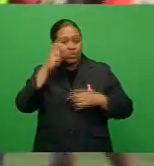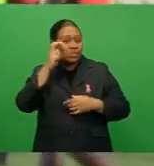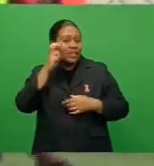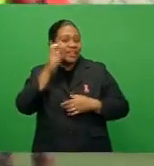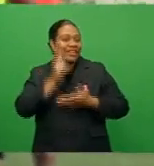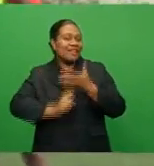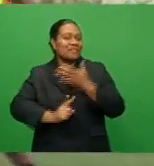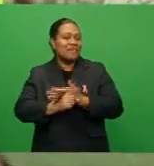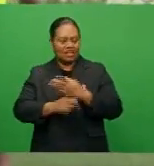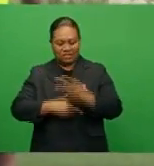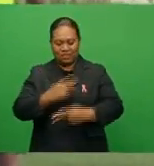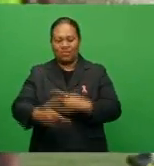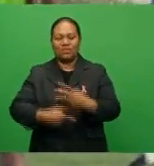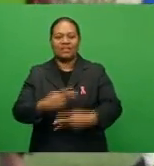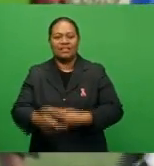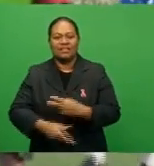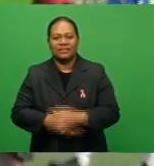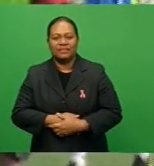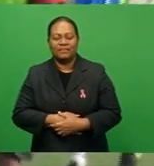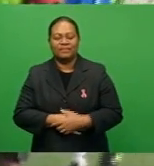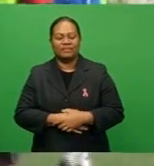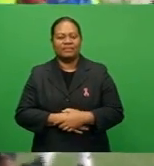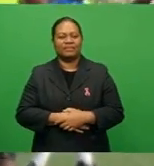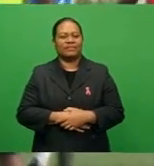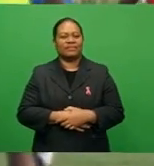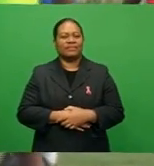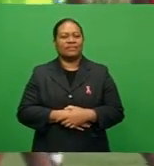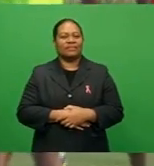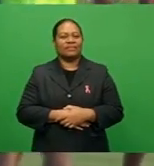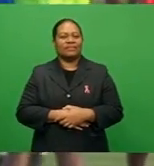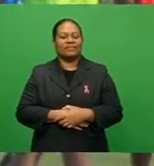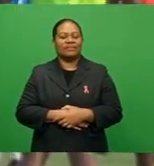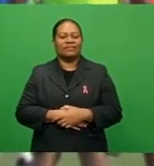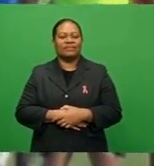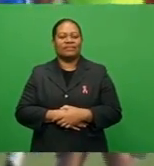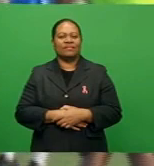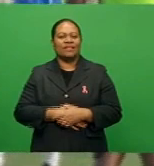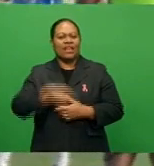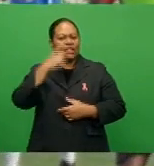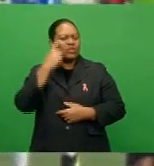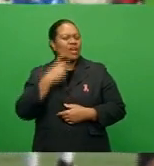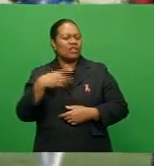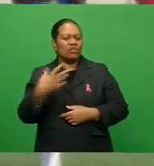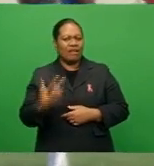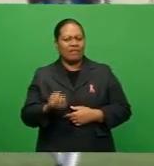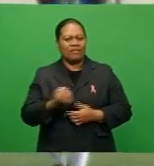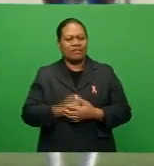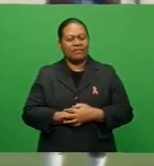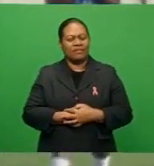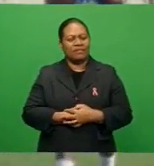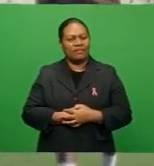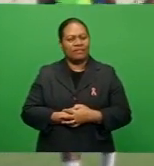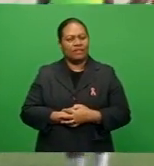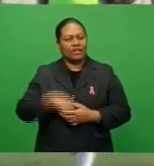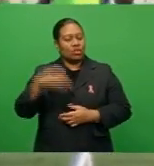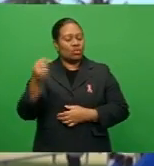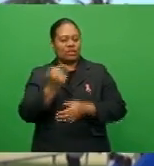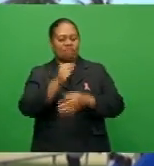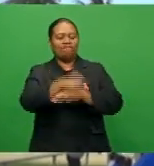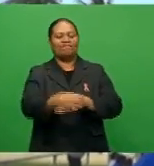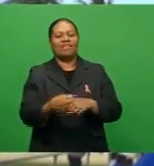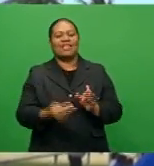ball possession, and we'll try to go for a draw and win against